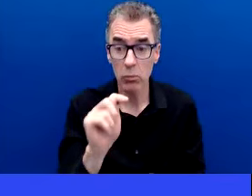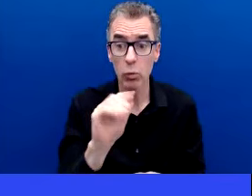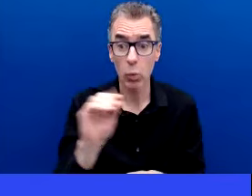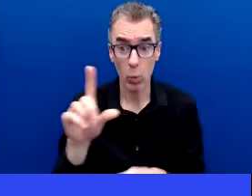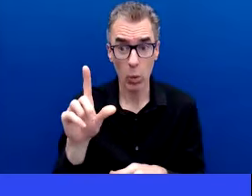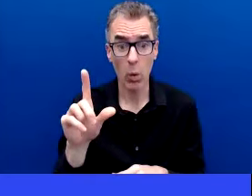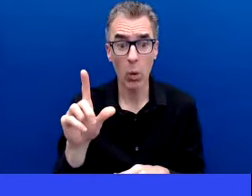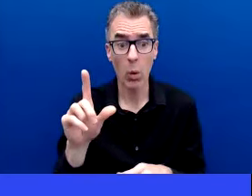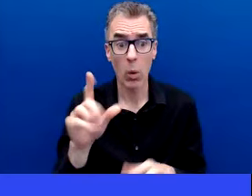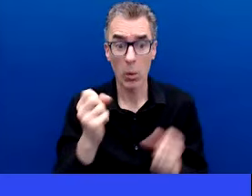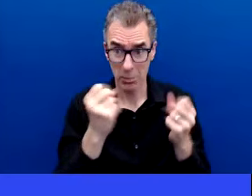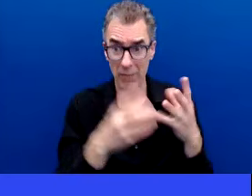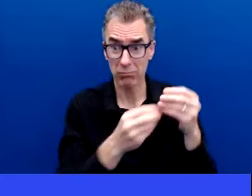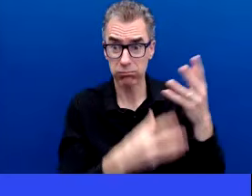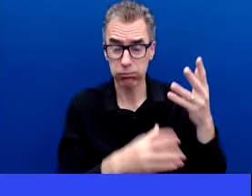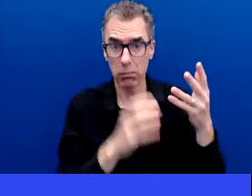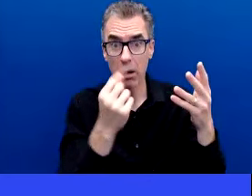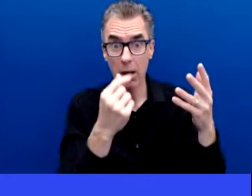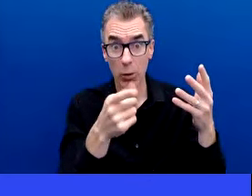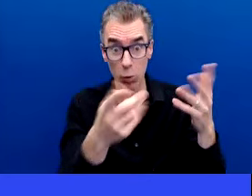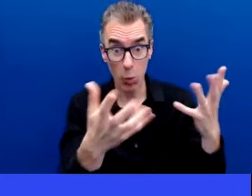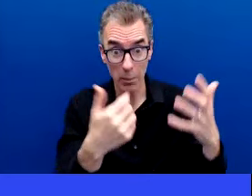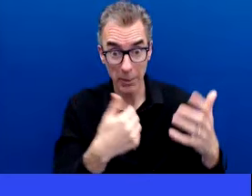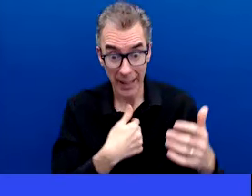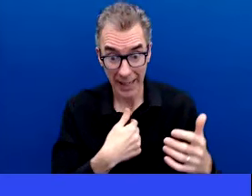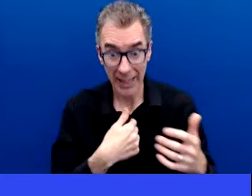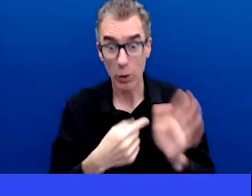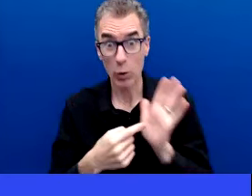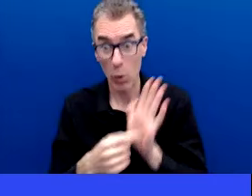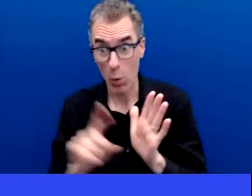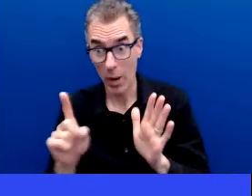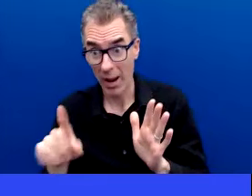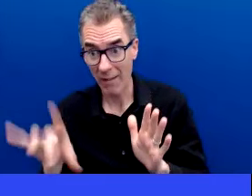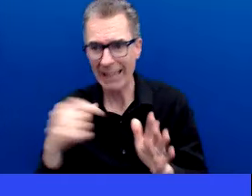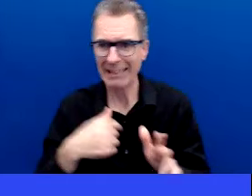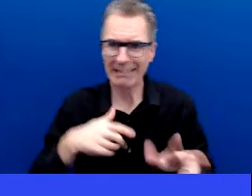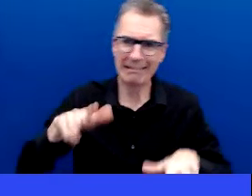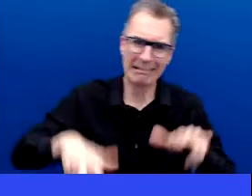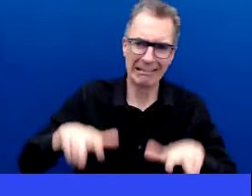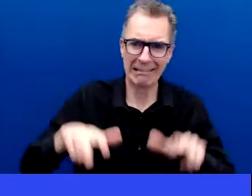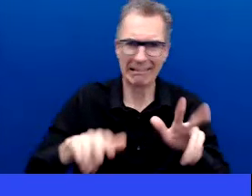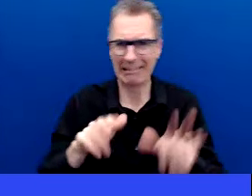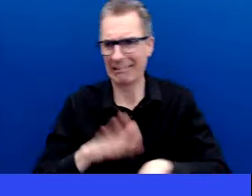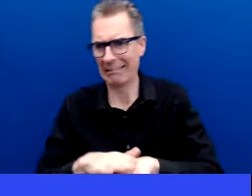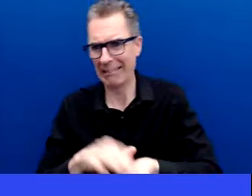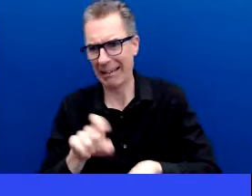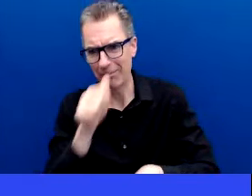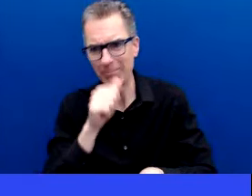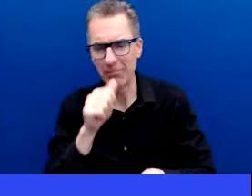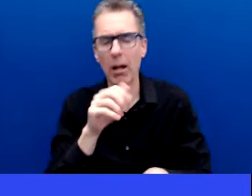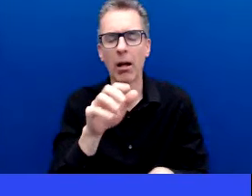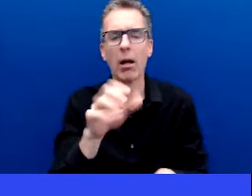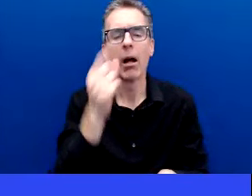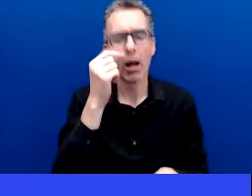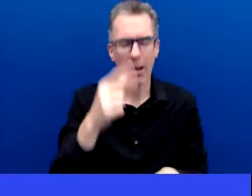but if you ask me to go on the fly and demonstrate them, I'm not good on the fly. I will say those tools